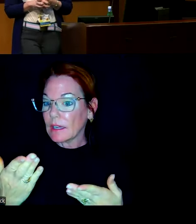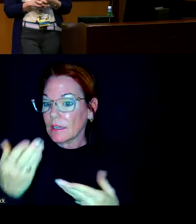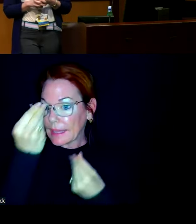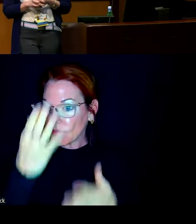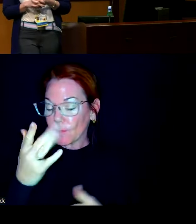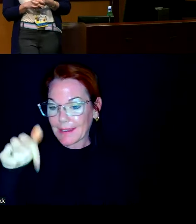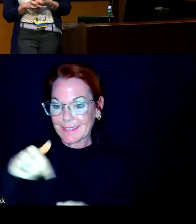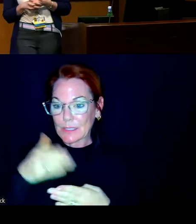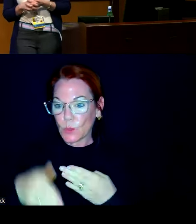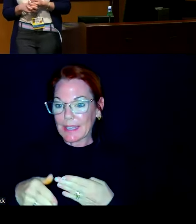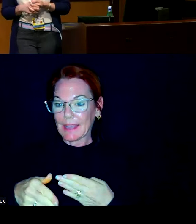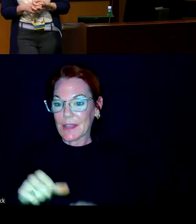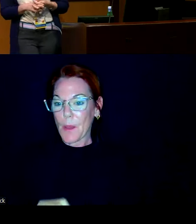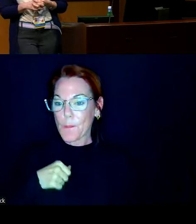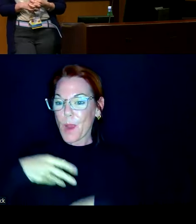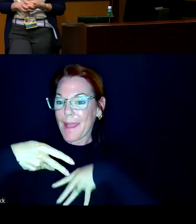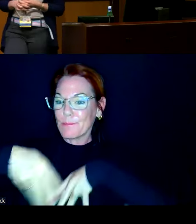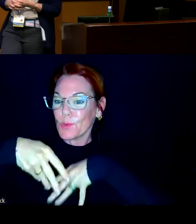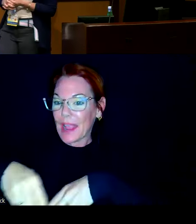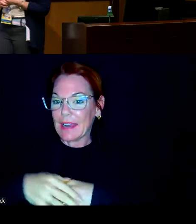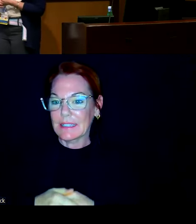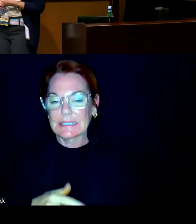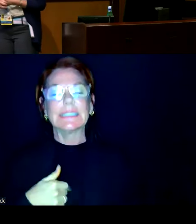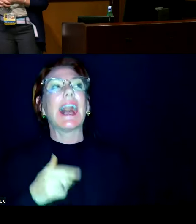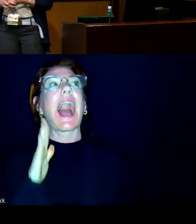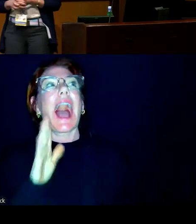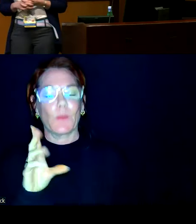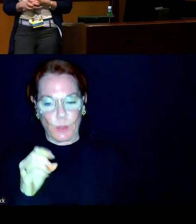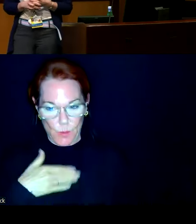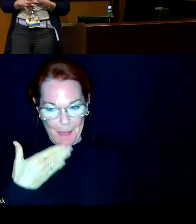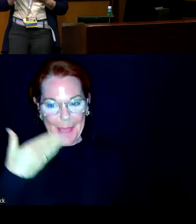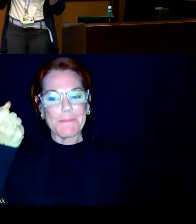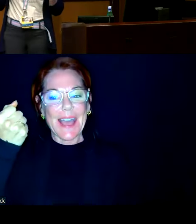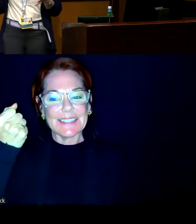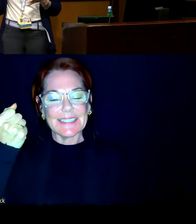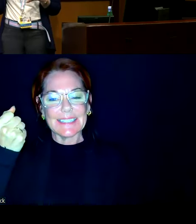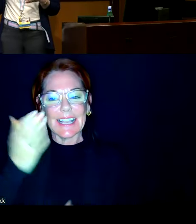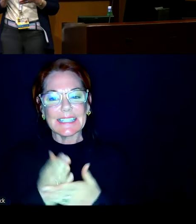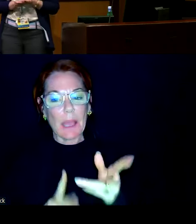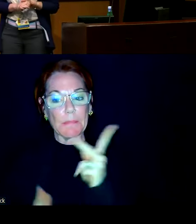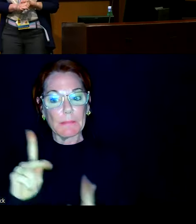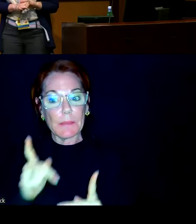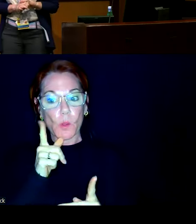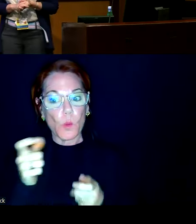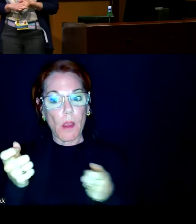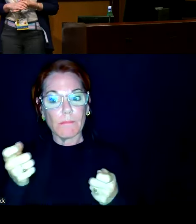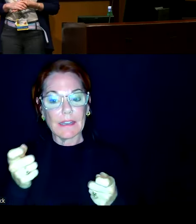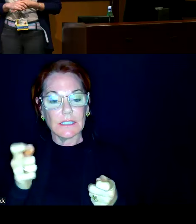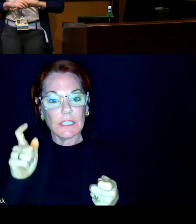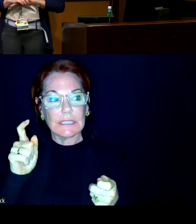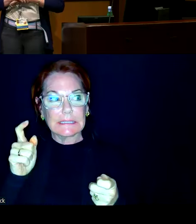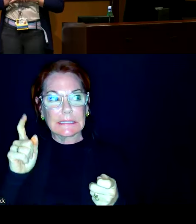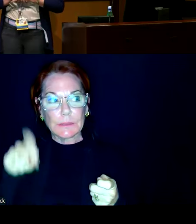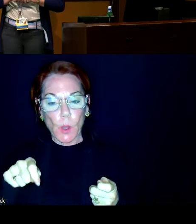this weekend? Yeah, I will do my best. Some of the folks that are running it are supposed to update the website this